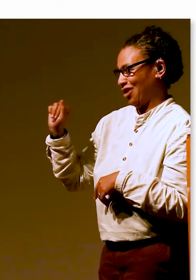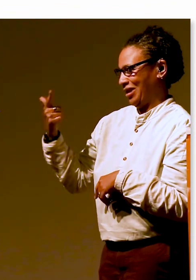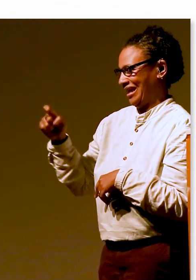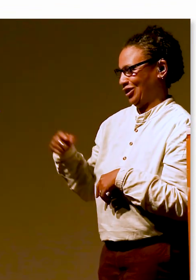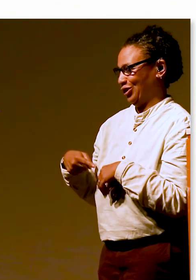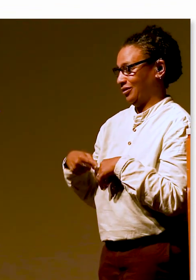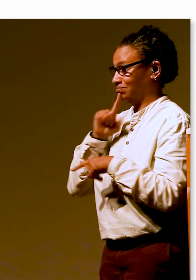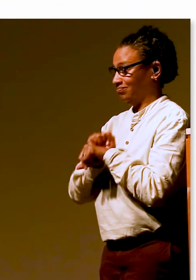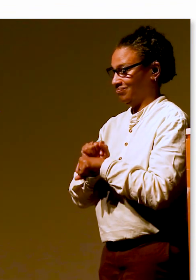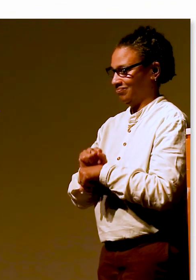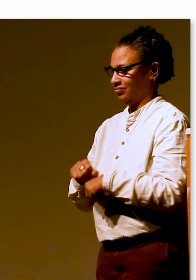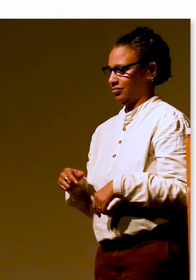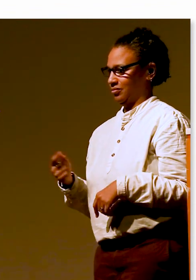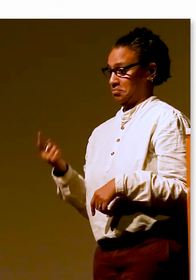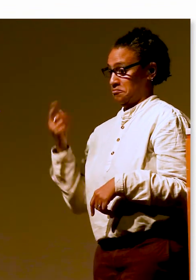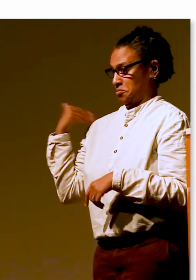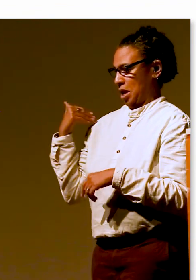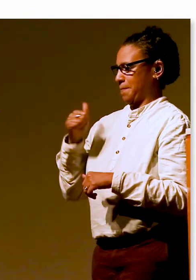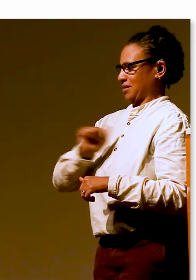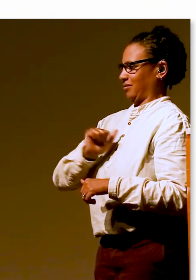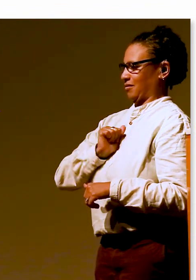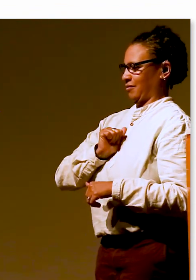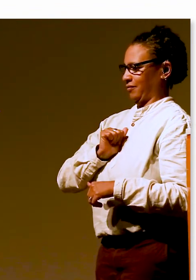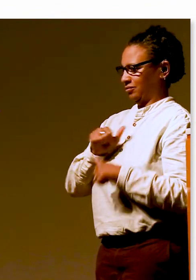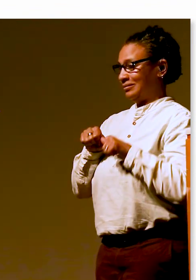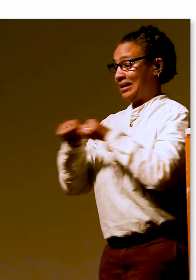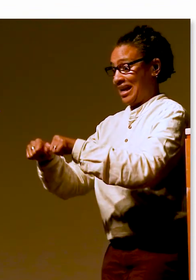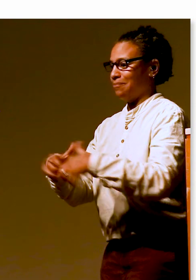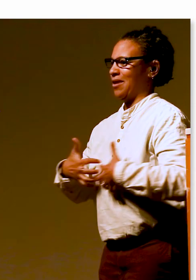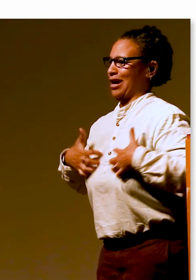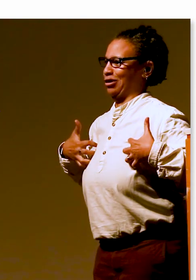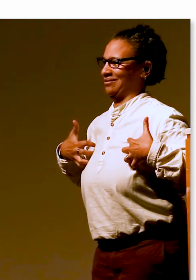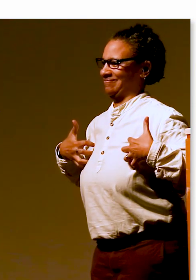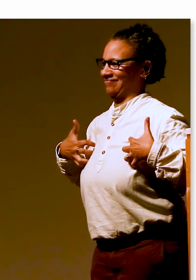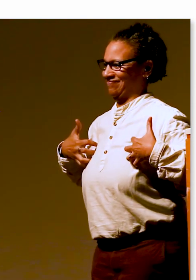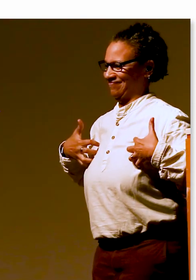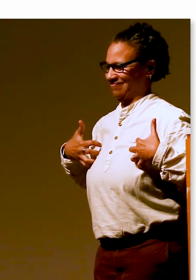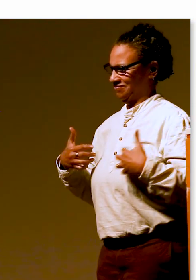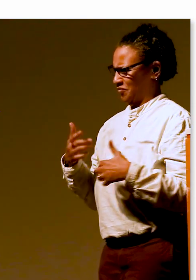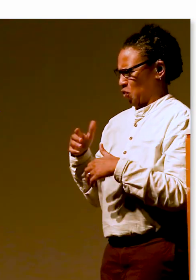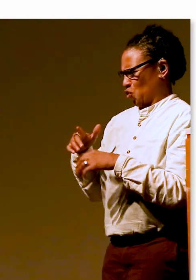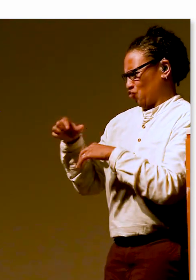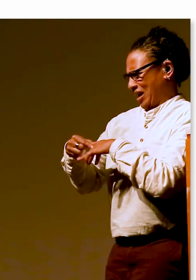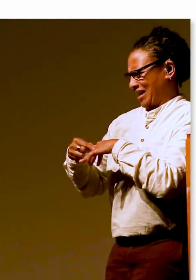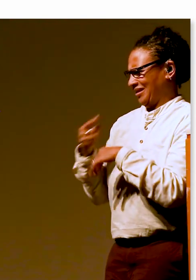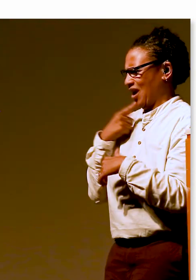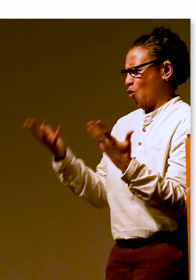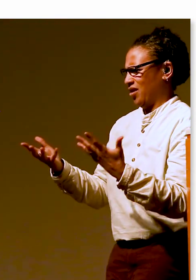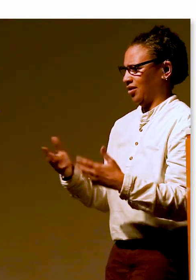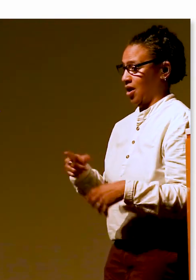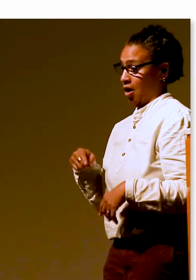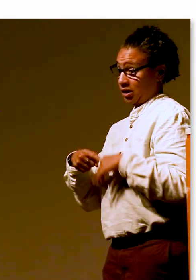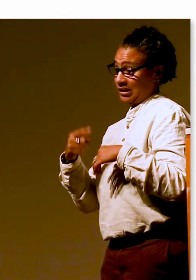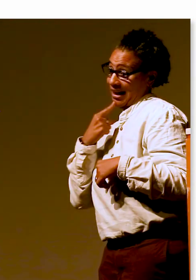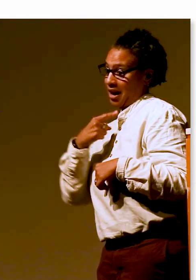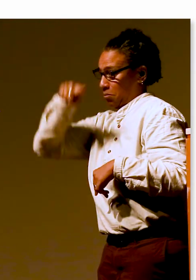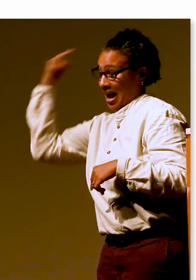People are always like, what's that ring say? And I'm like, rage, Black Rage. I'm like TSA, you have questions about